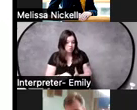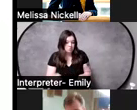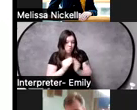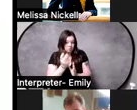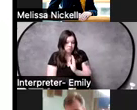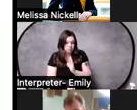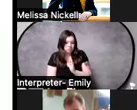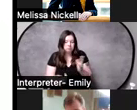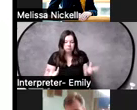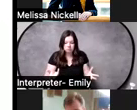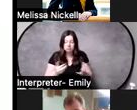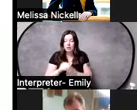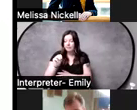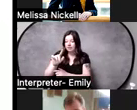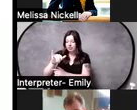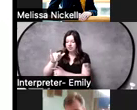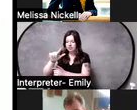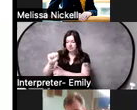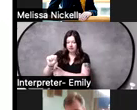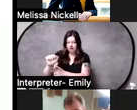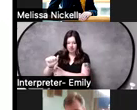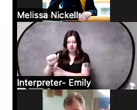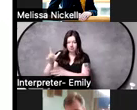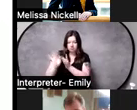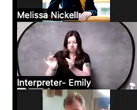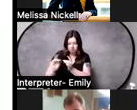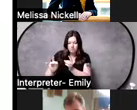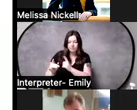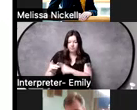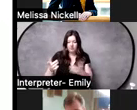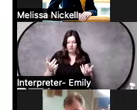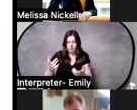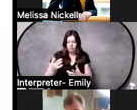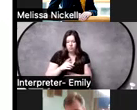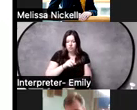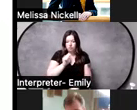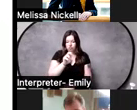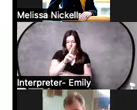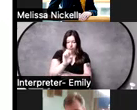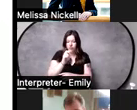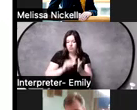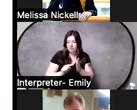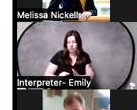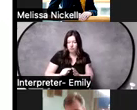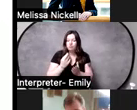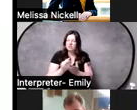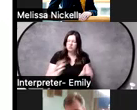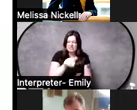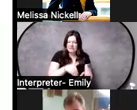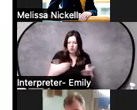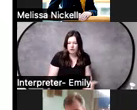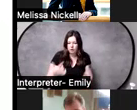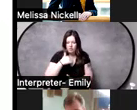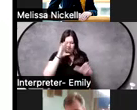As Melissa said, we're the SURE Resource Center here, so we focus a lot on the SURE grants. And if you are eligible, if your institute